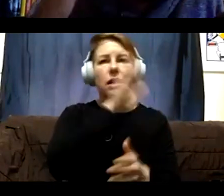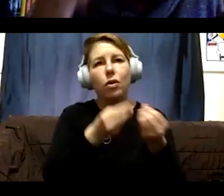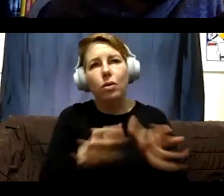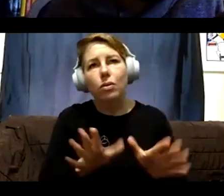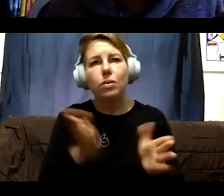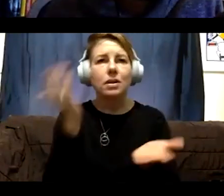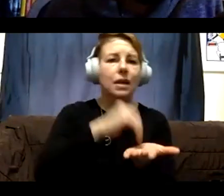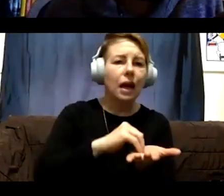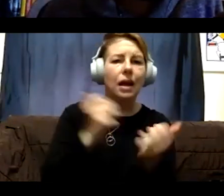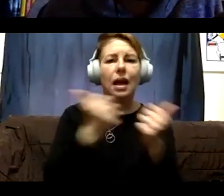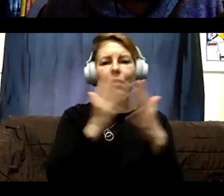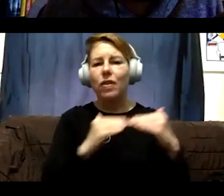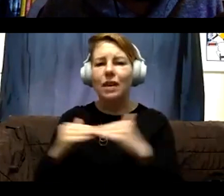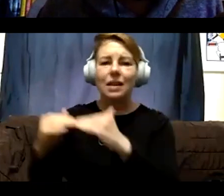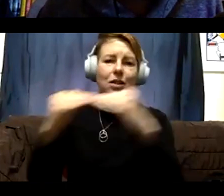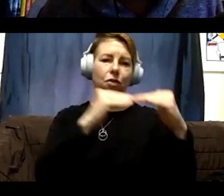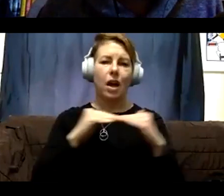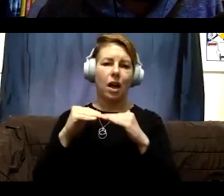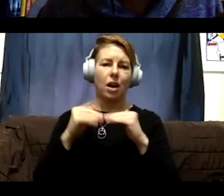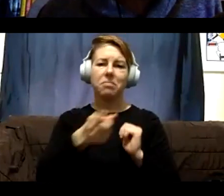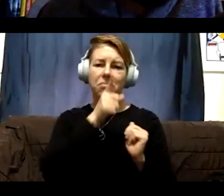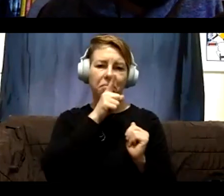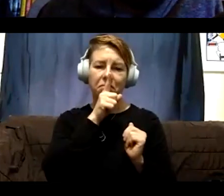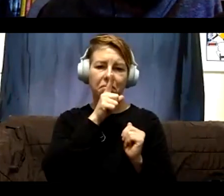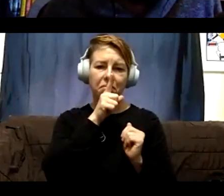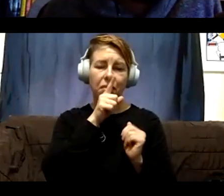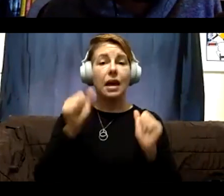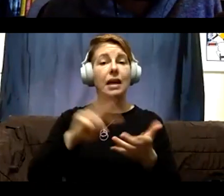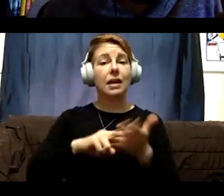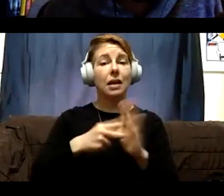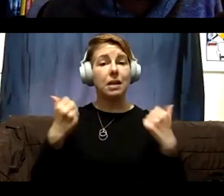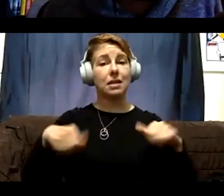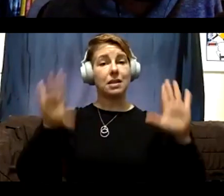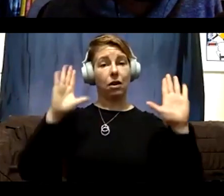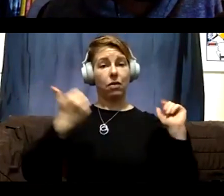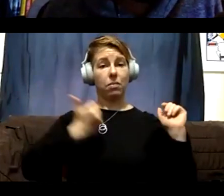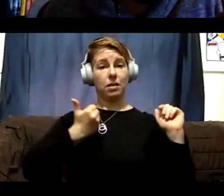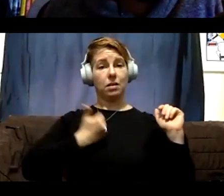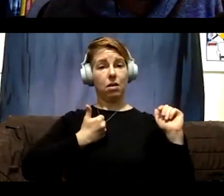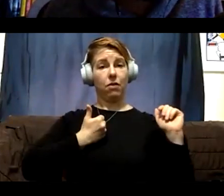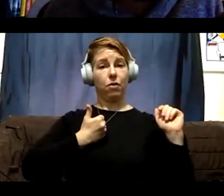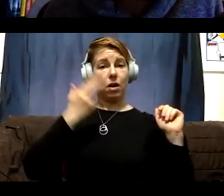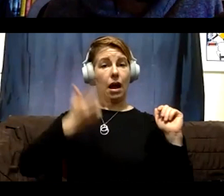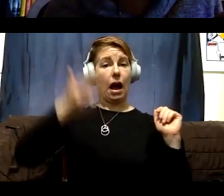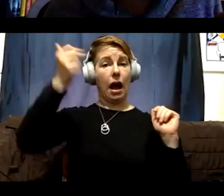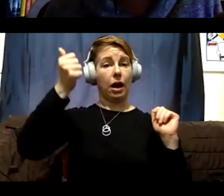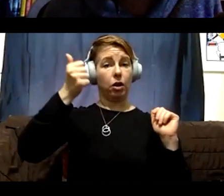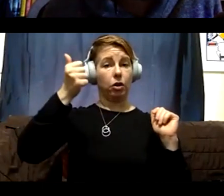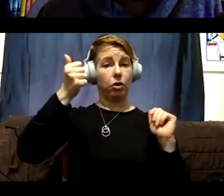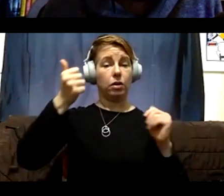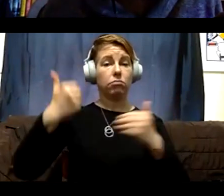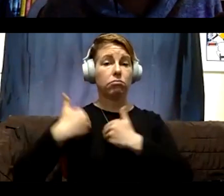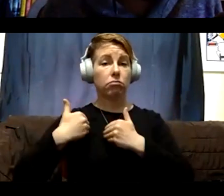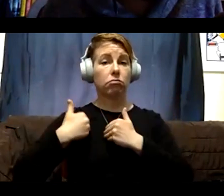the cosmic ledger is balanced. It can mean sacrificing oneself to a higher calling or duty, prioritizing